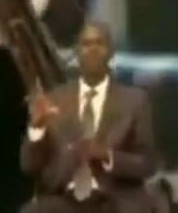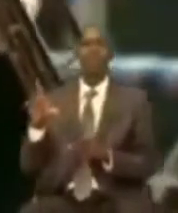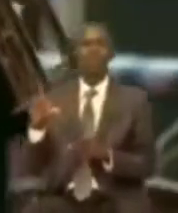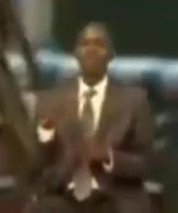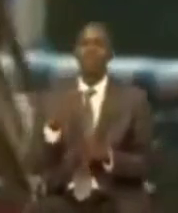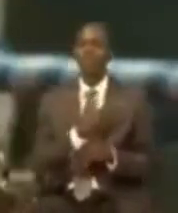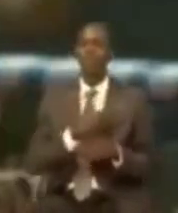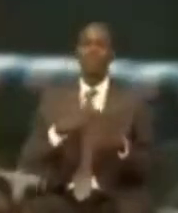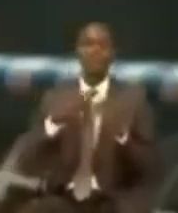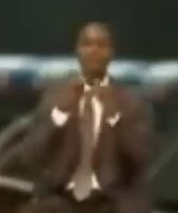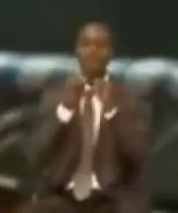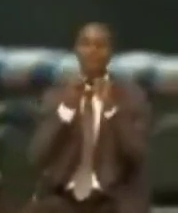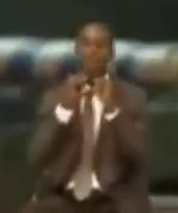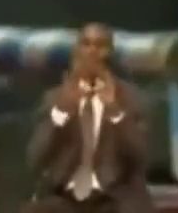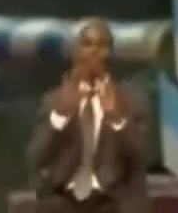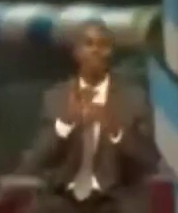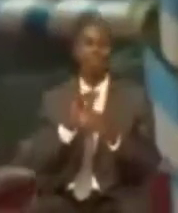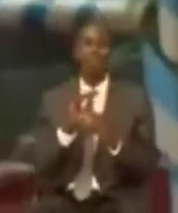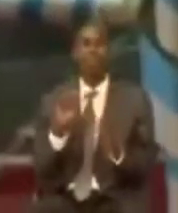and nothing